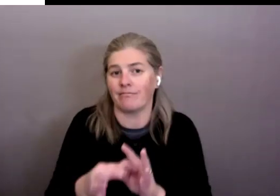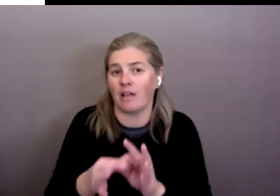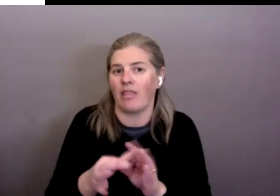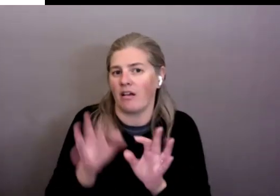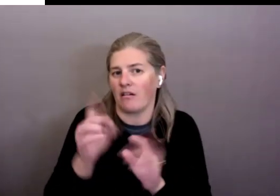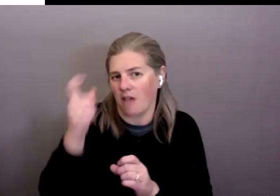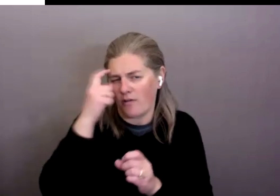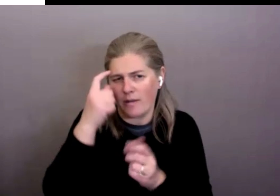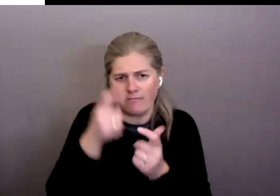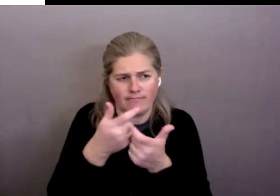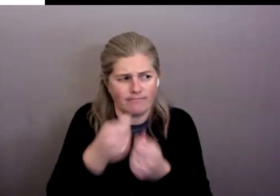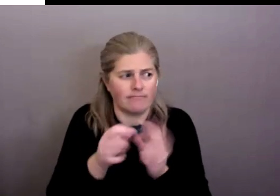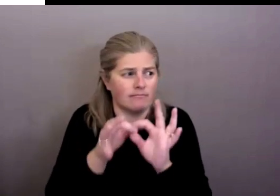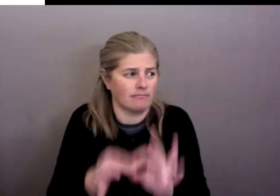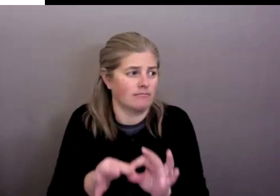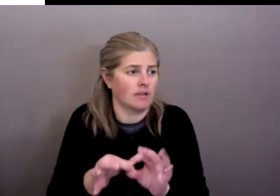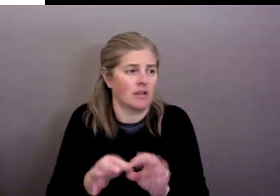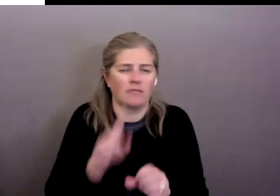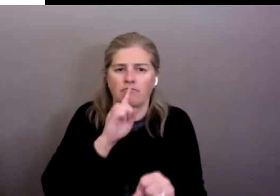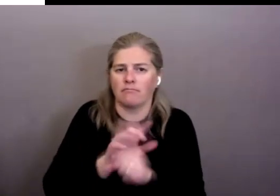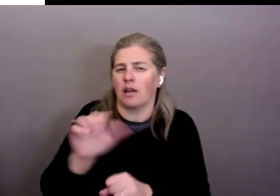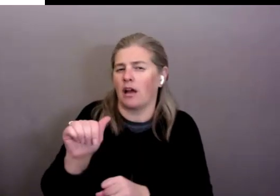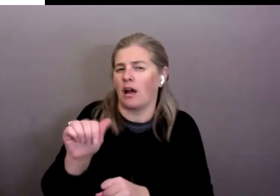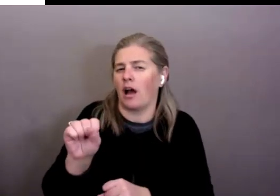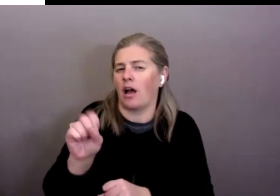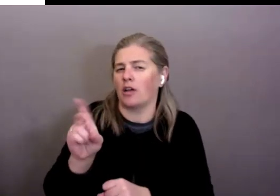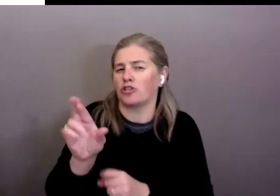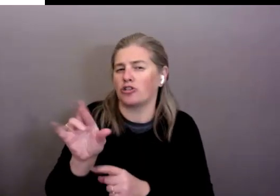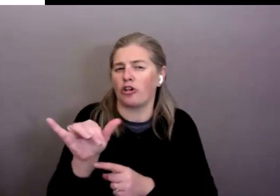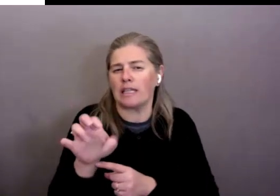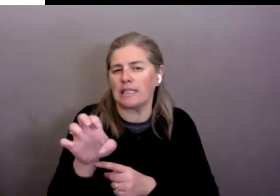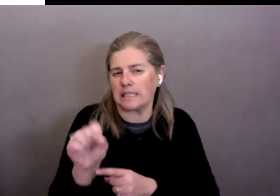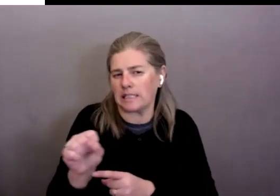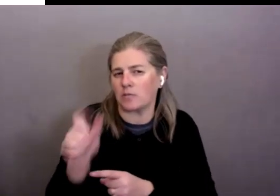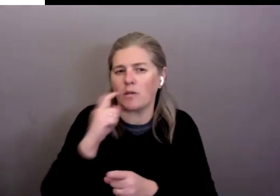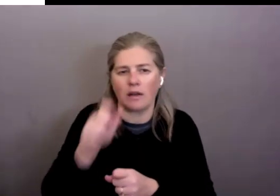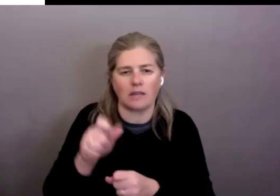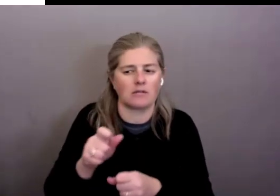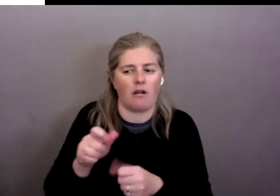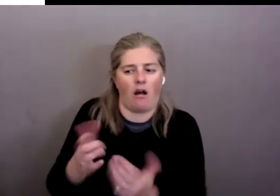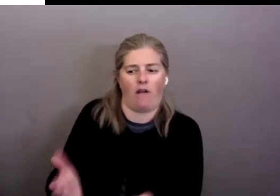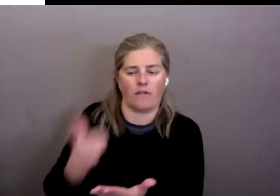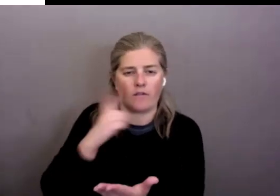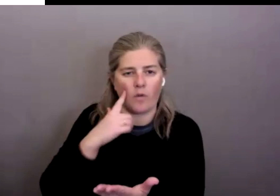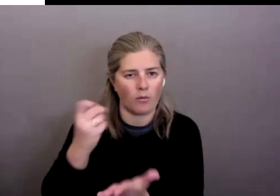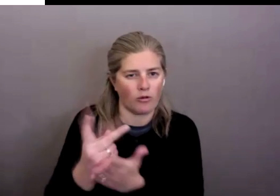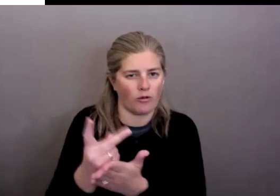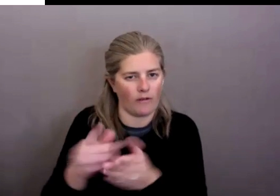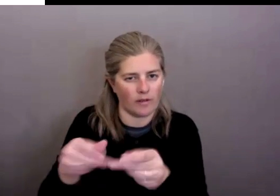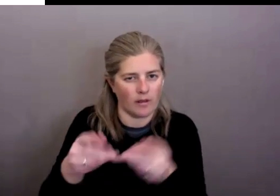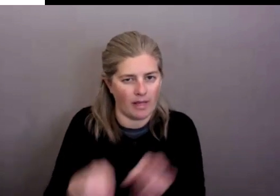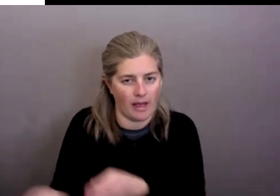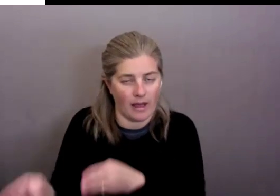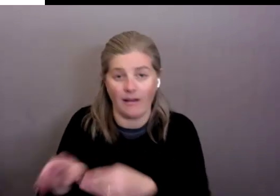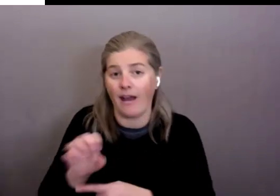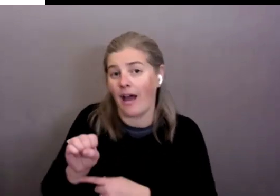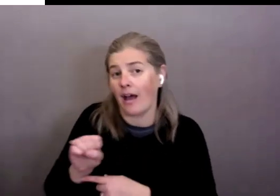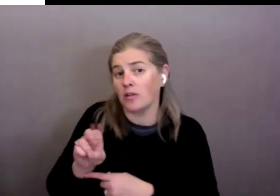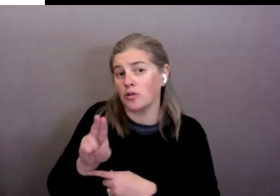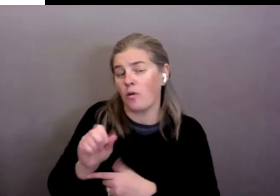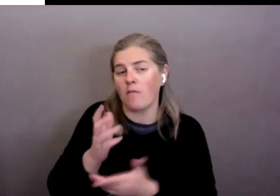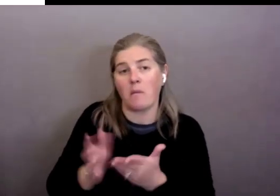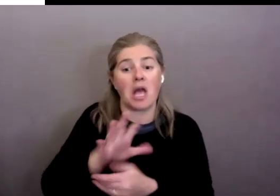form of assurances that AAAs must offer for the area plan to be approved. SUAs might consider incorporating